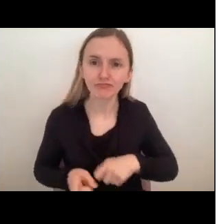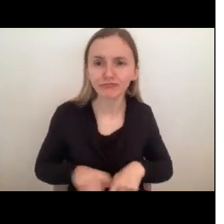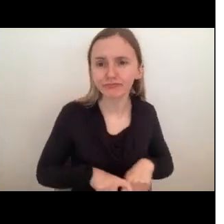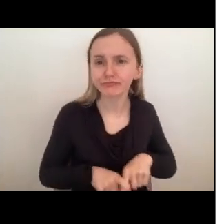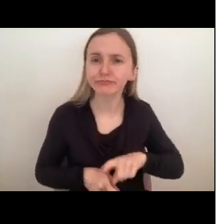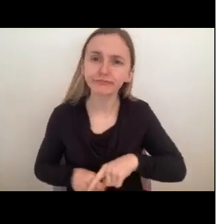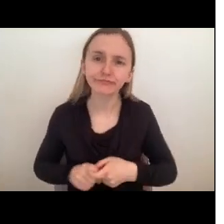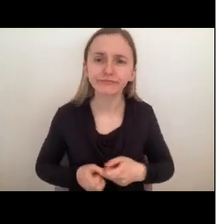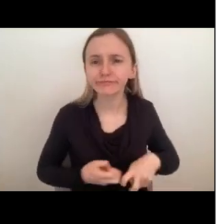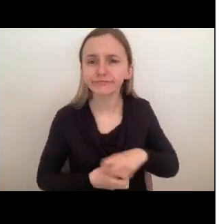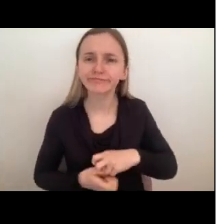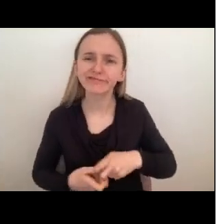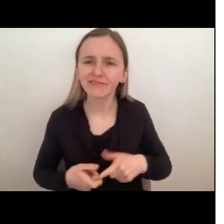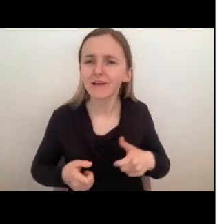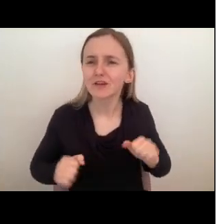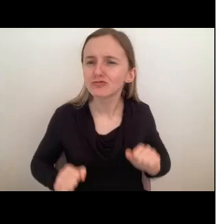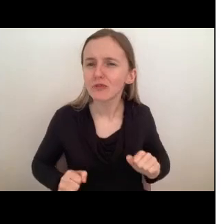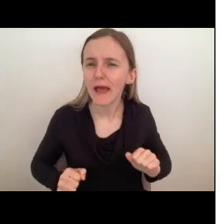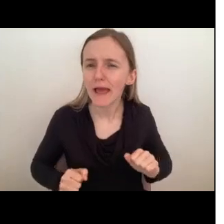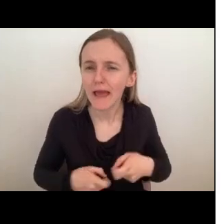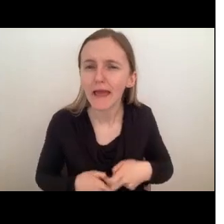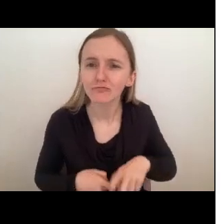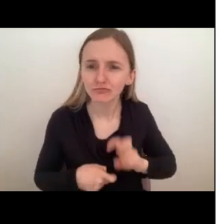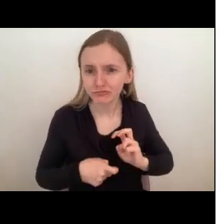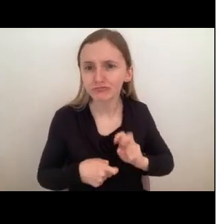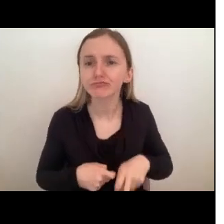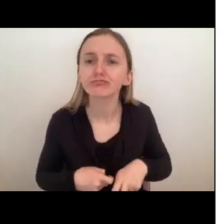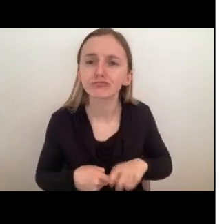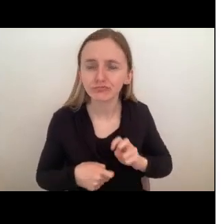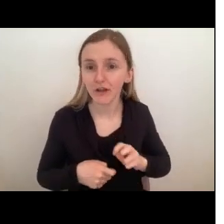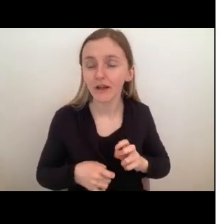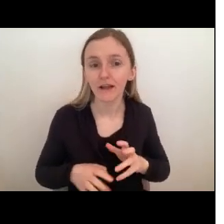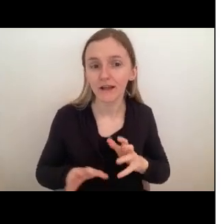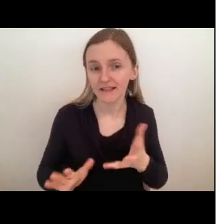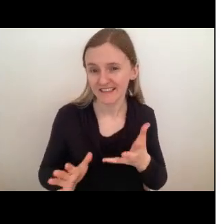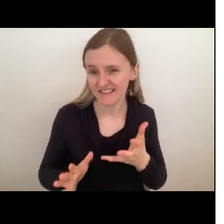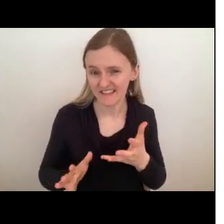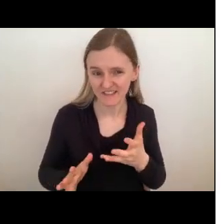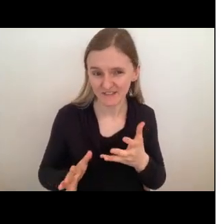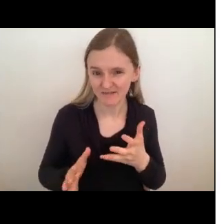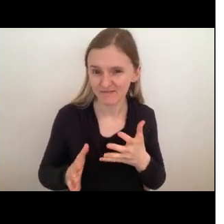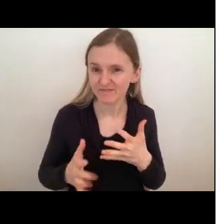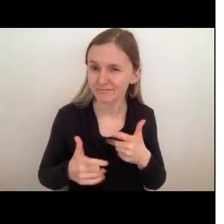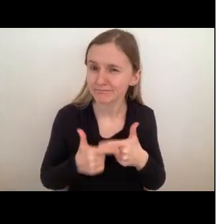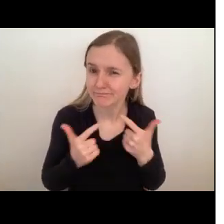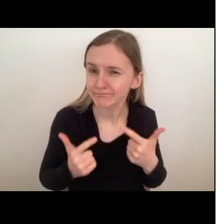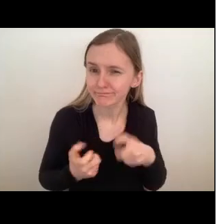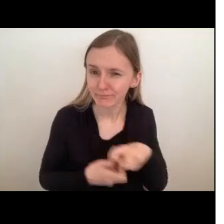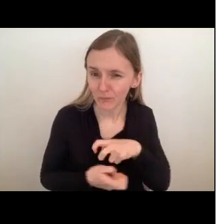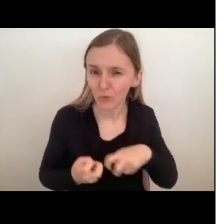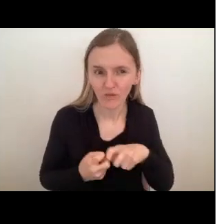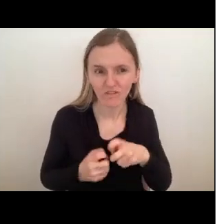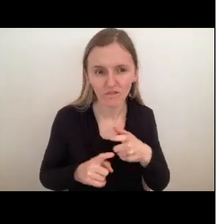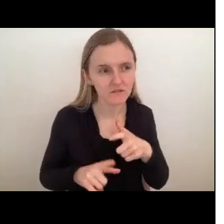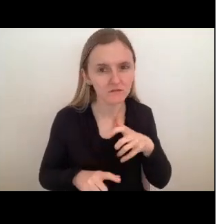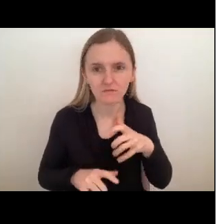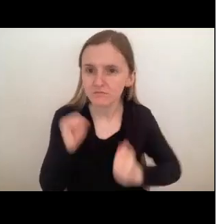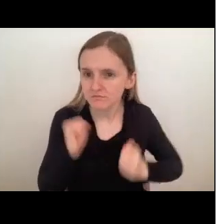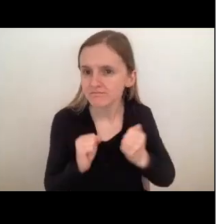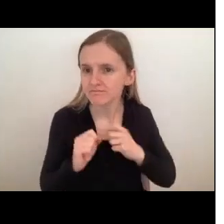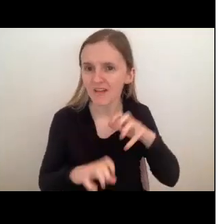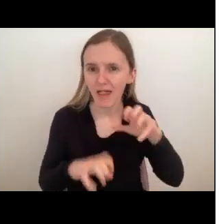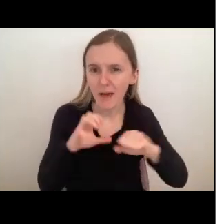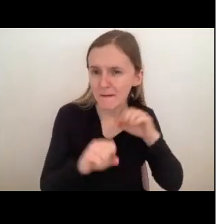on chairs. We might see that for excessive physical movement, so running and climbing, for example.